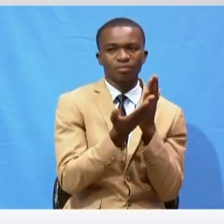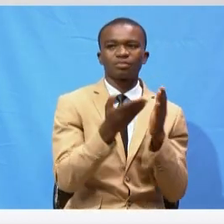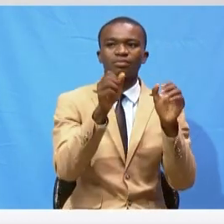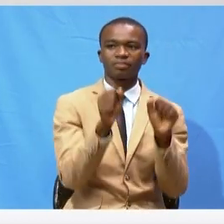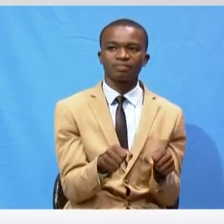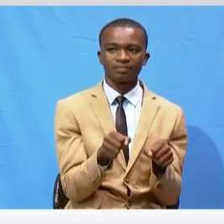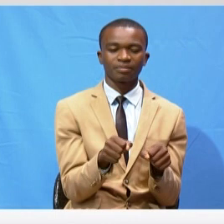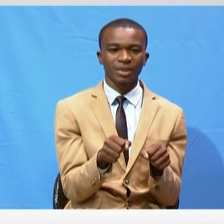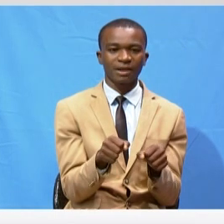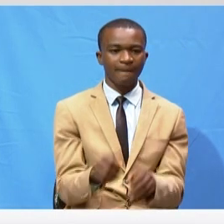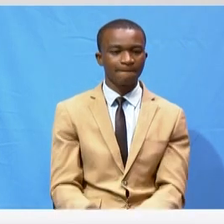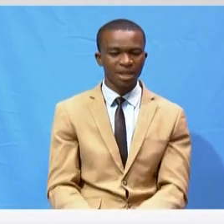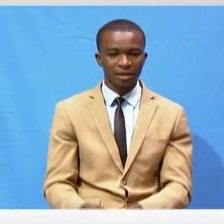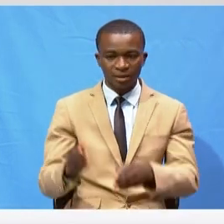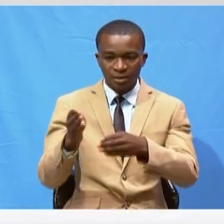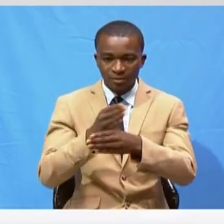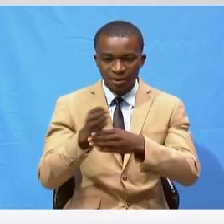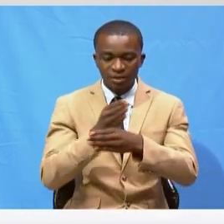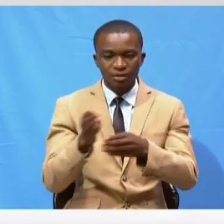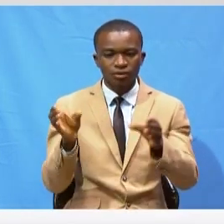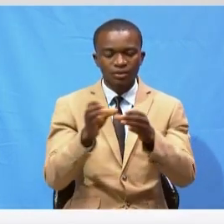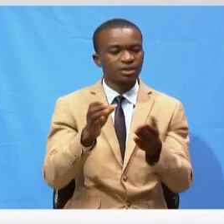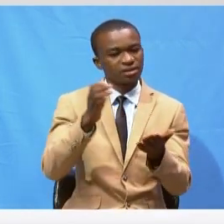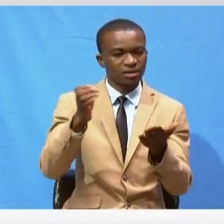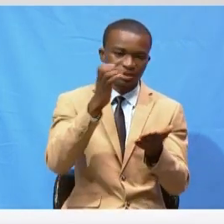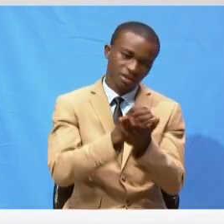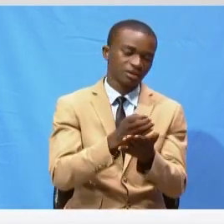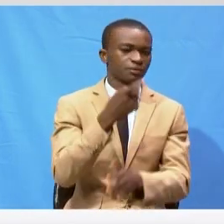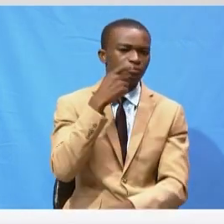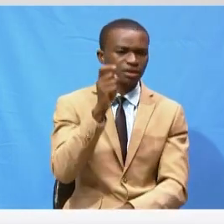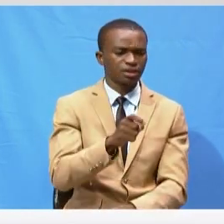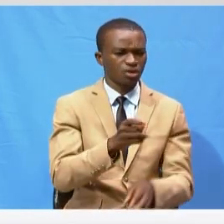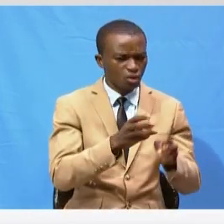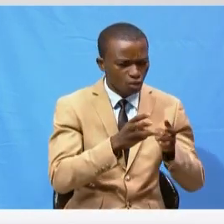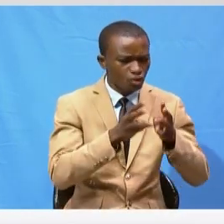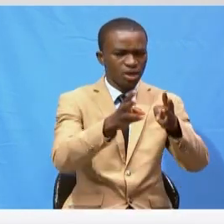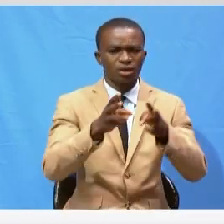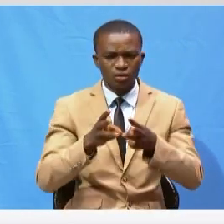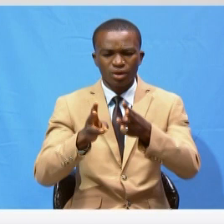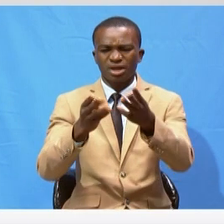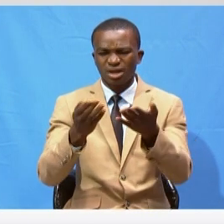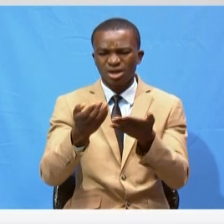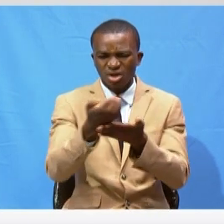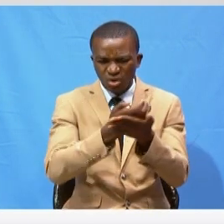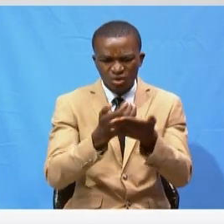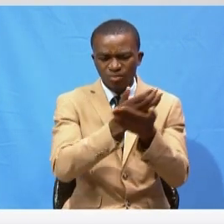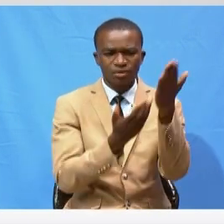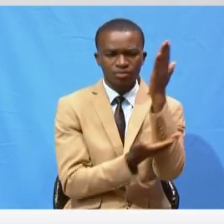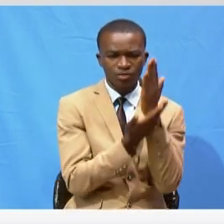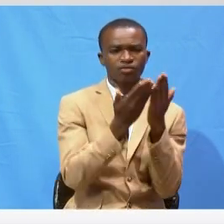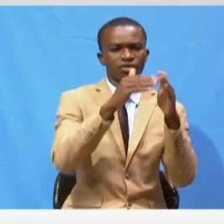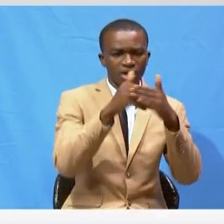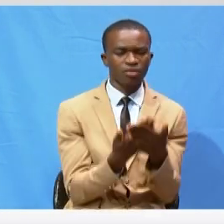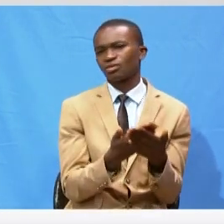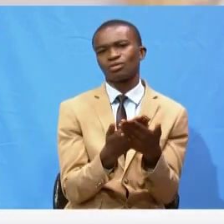the technocrats, the business communities must engage to find means and ways of how we are going to engage and increase